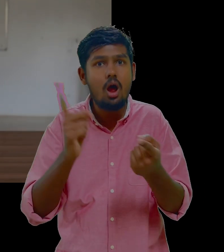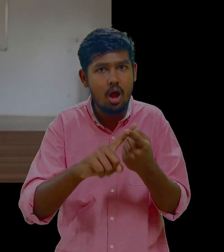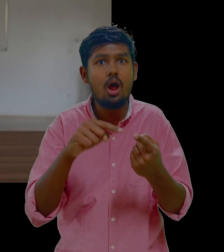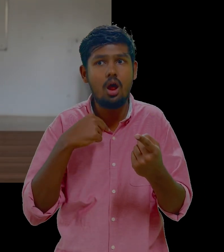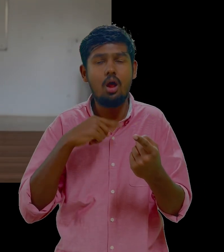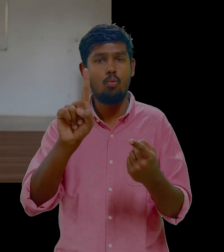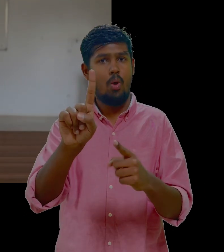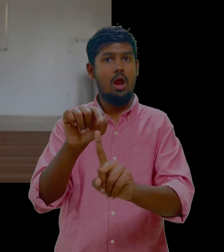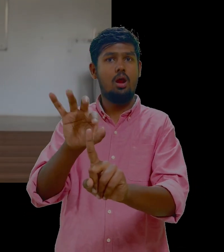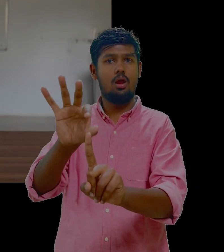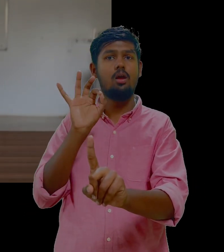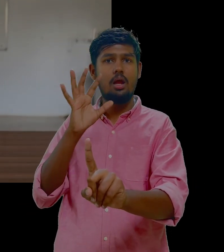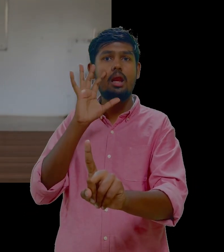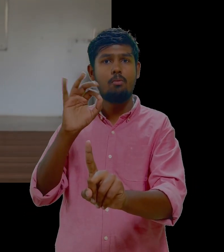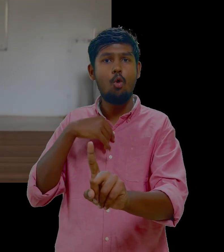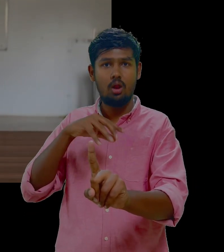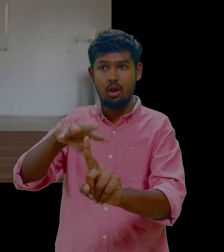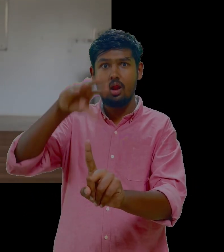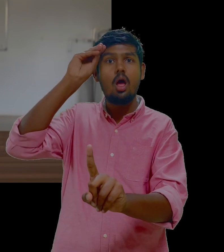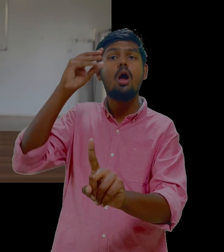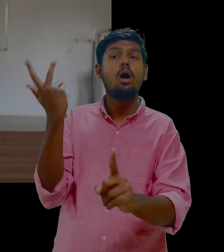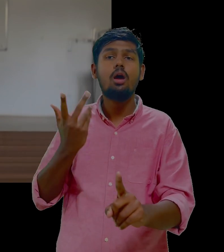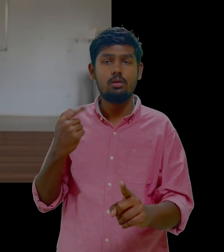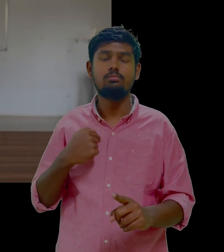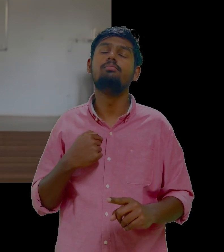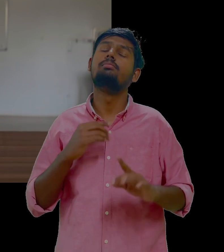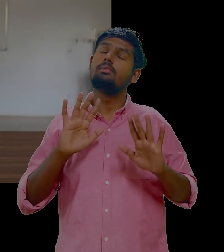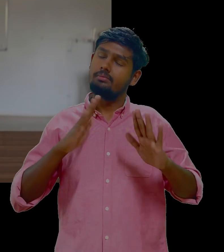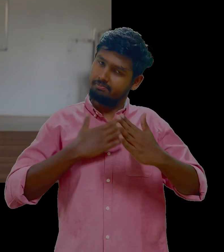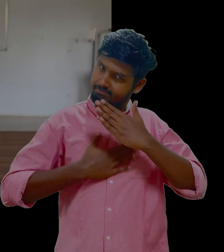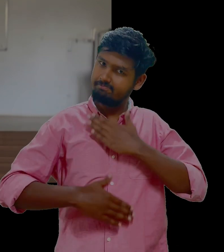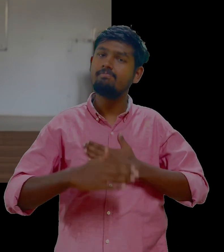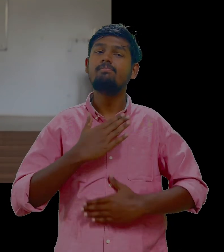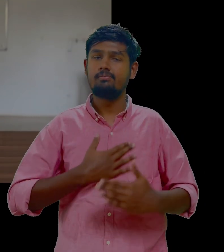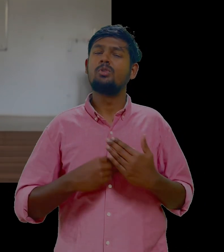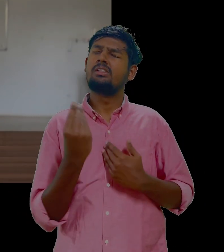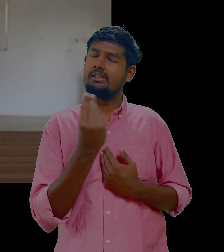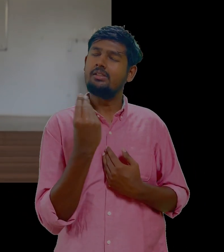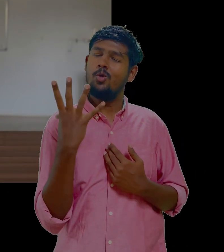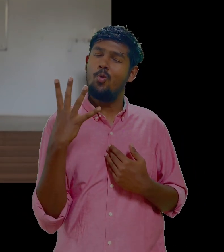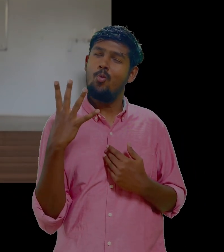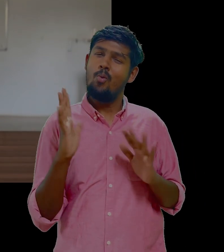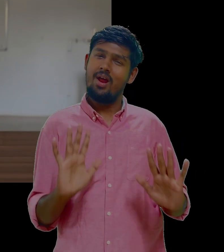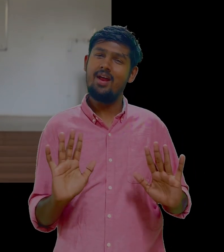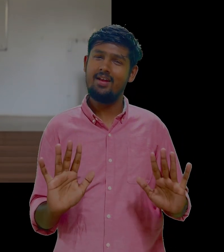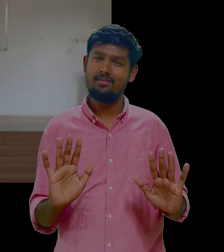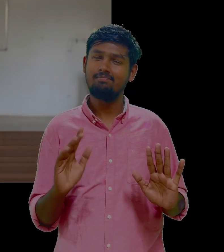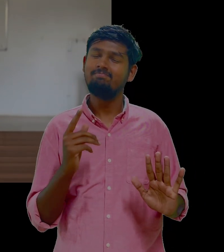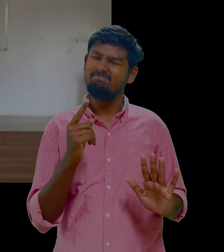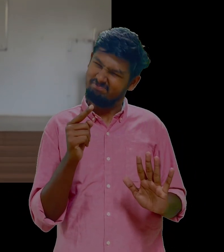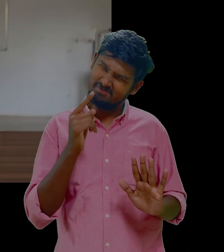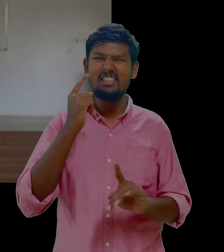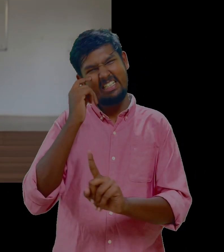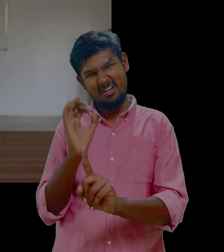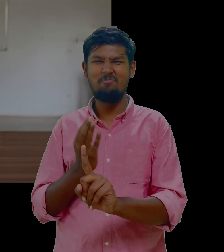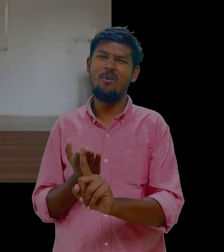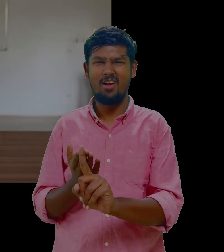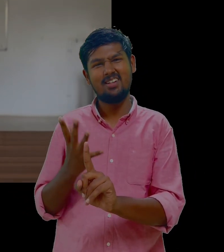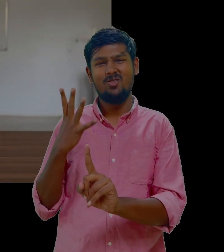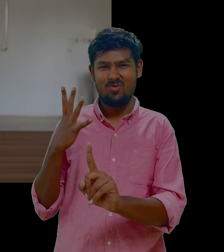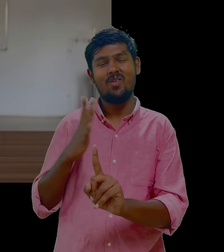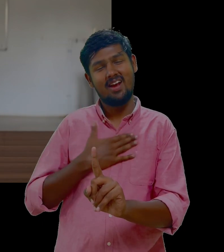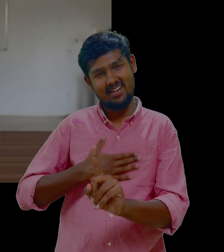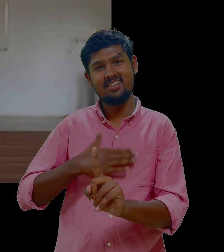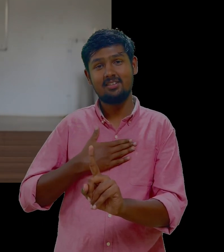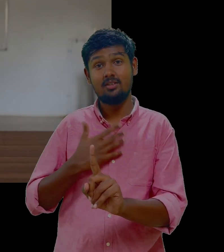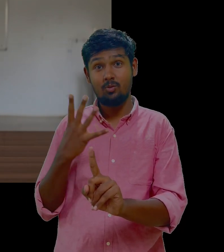from this episode of how to wait. Is waiting just a very passive exercise, or is it something very